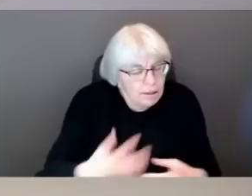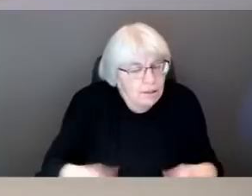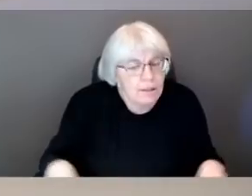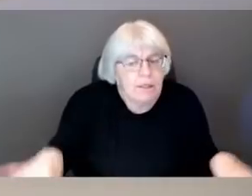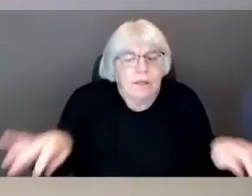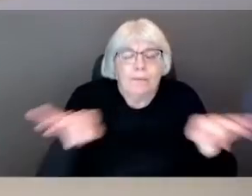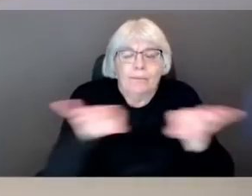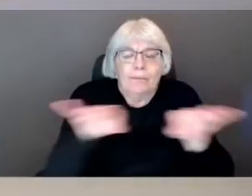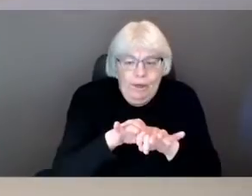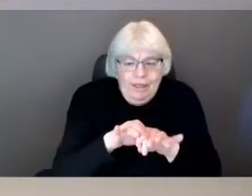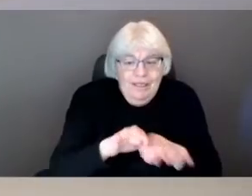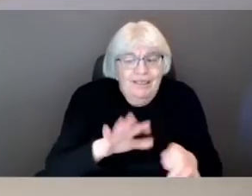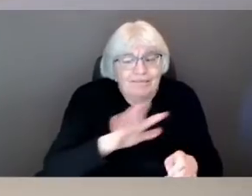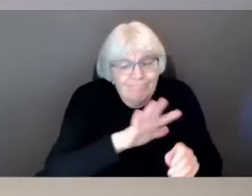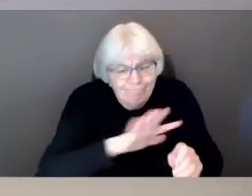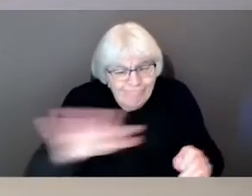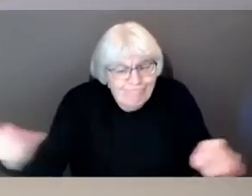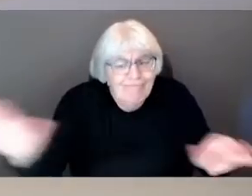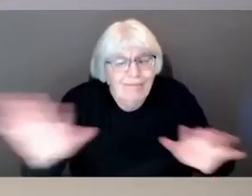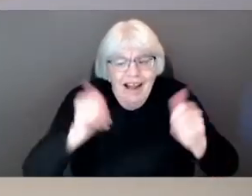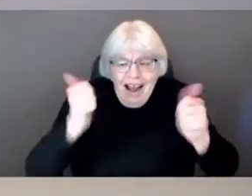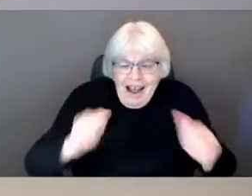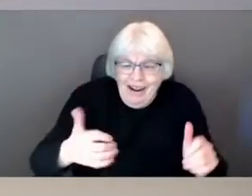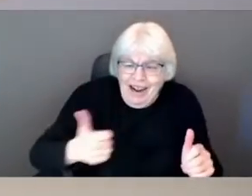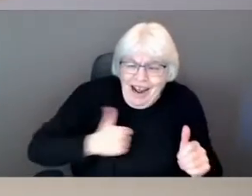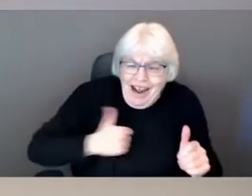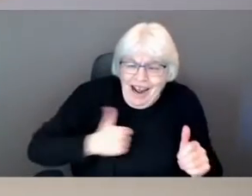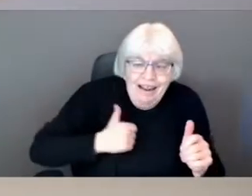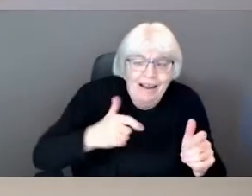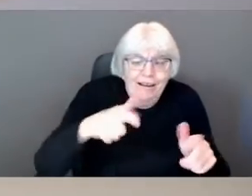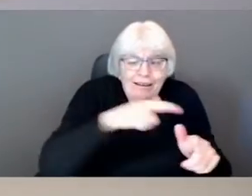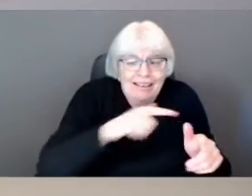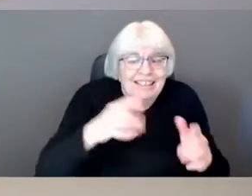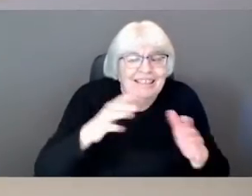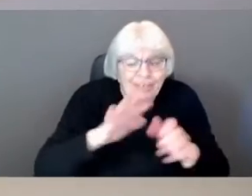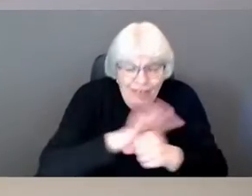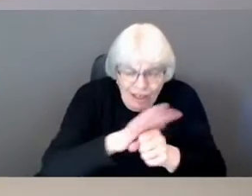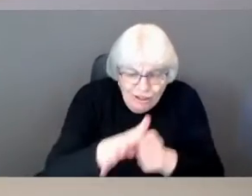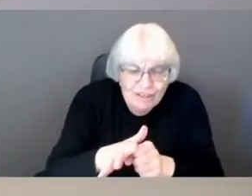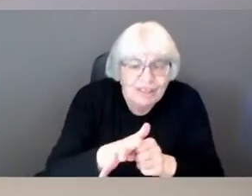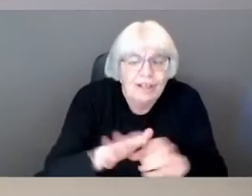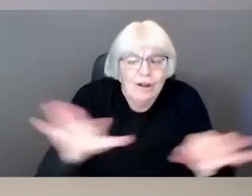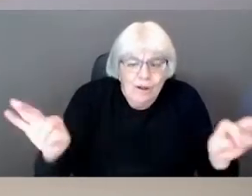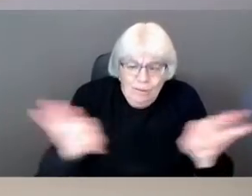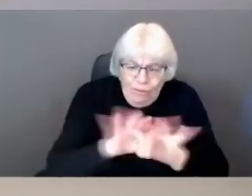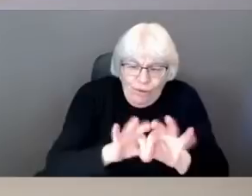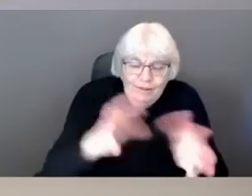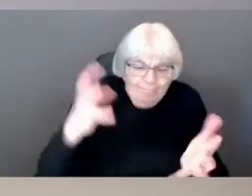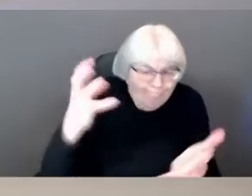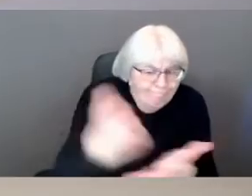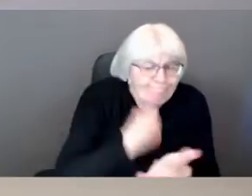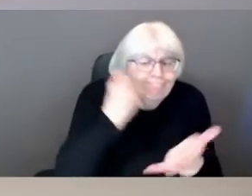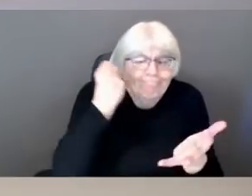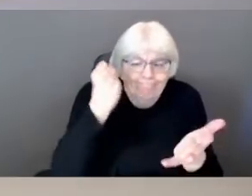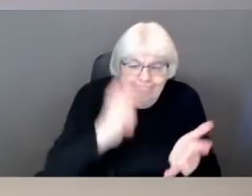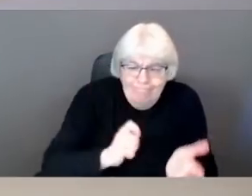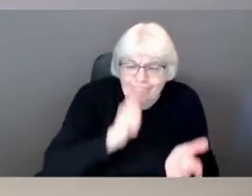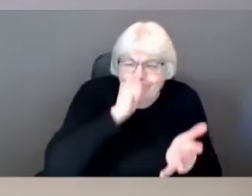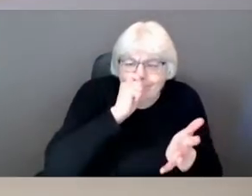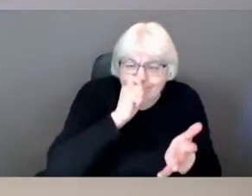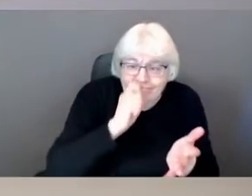anyone who has symptoms up in that area, that age group 5 to 11, the organized